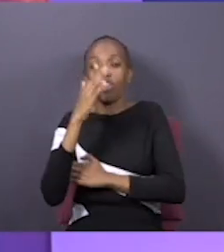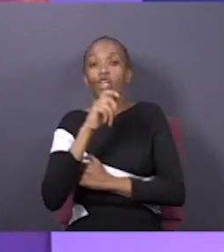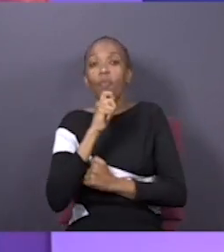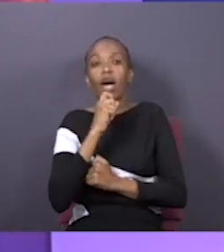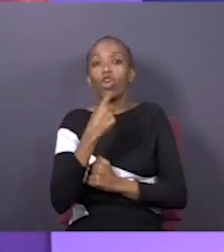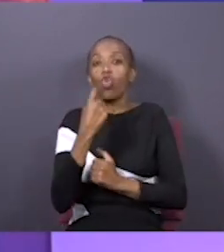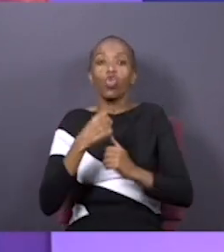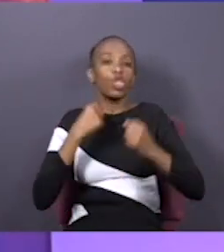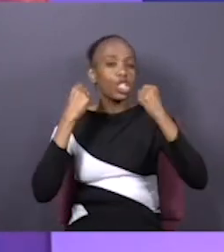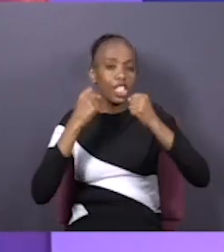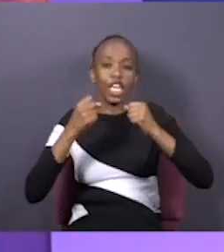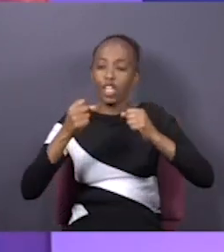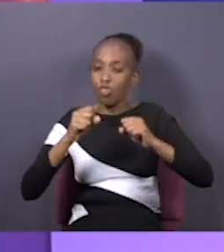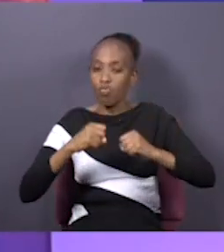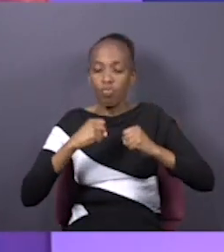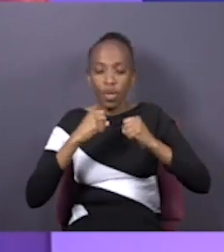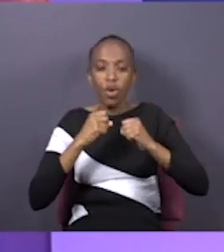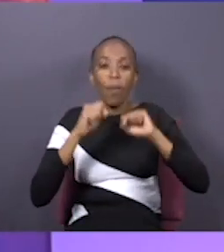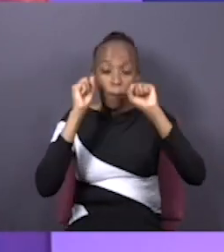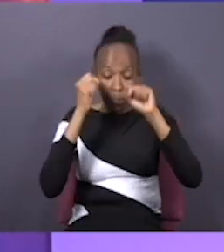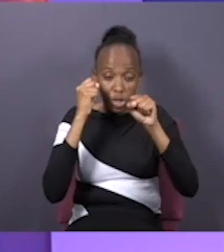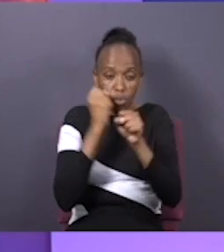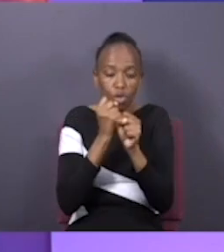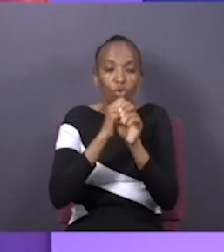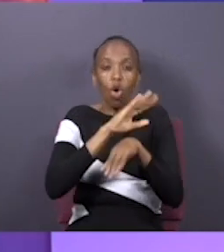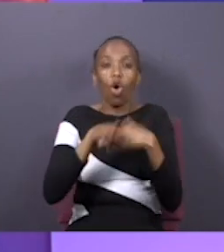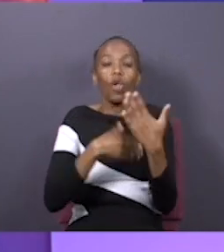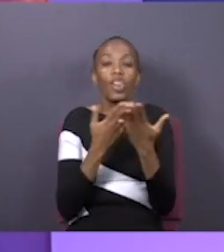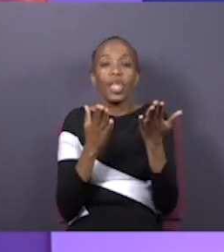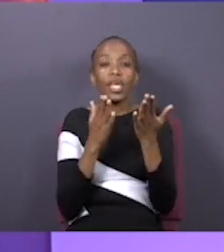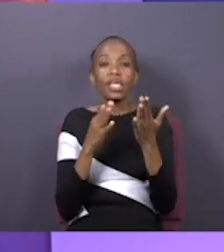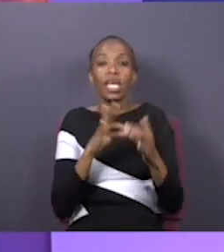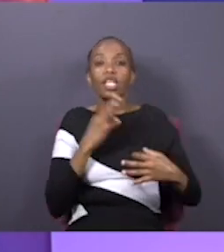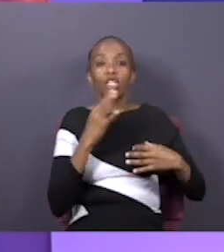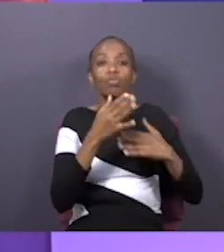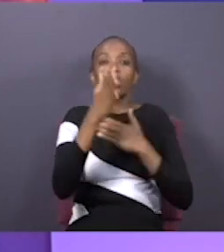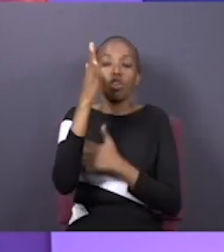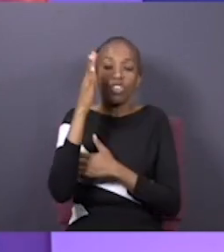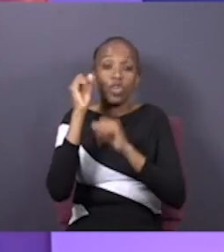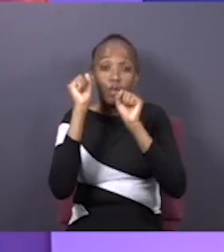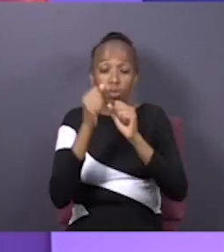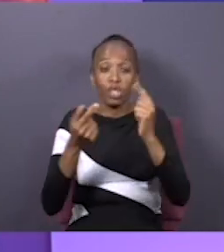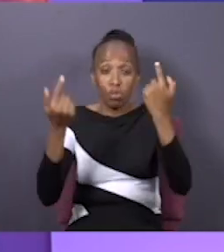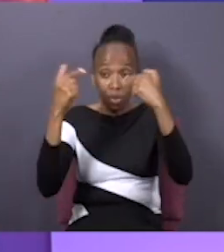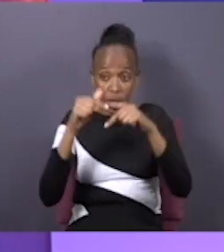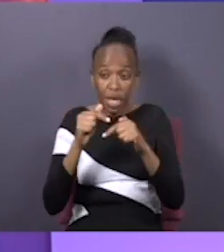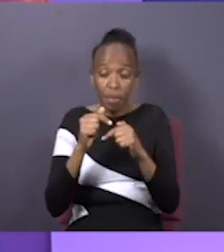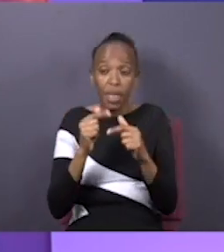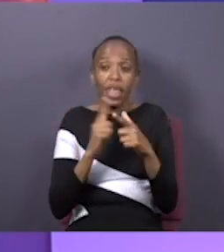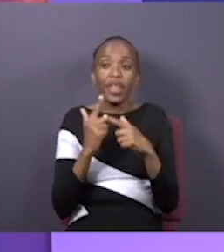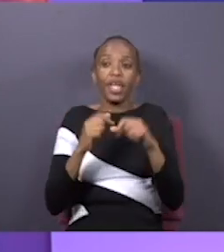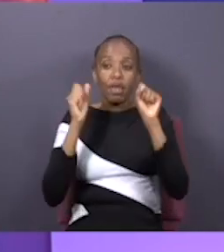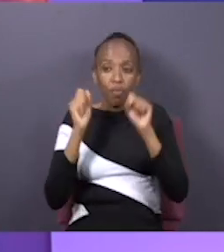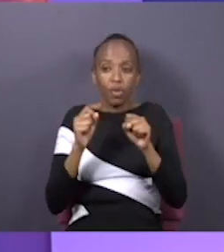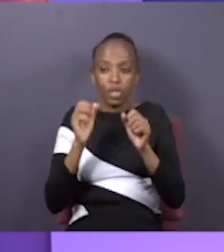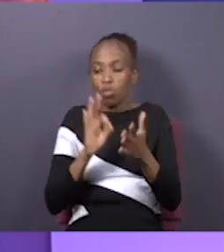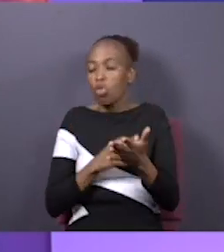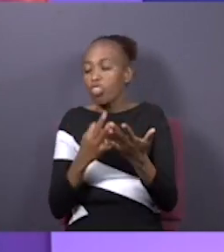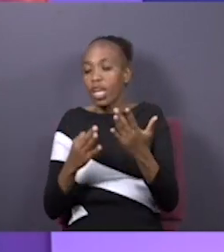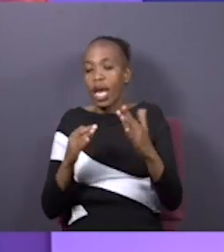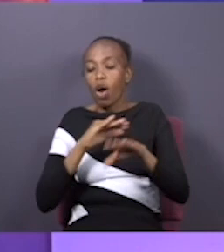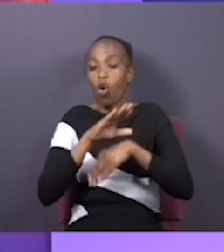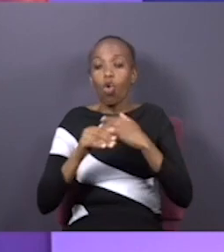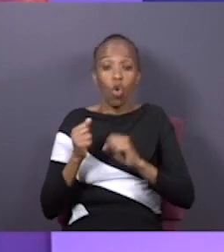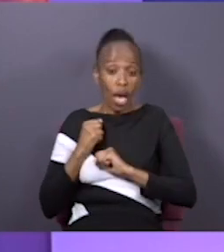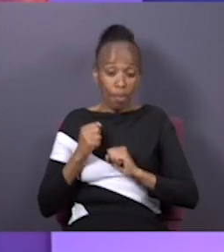is phenomenal. He could do all sorts of things. The Spirit of God would come upon him and he would defeat a whole